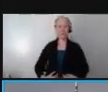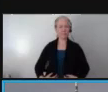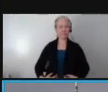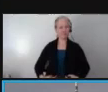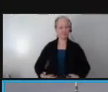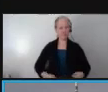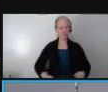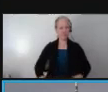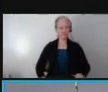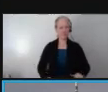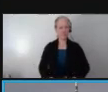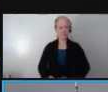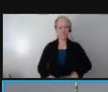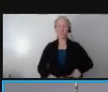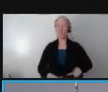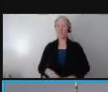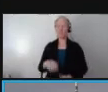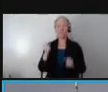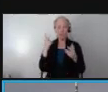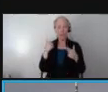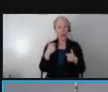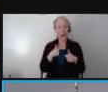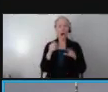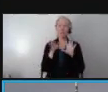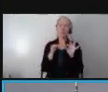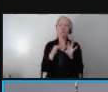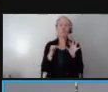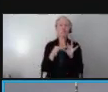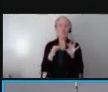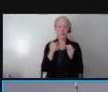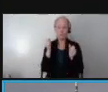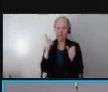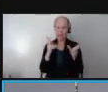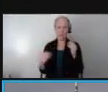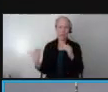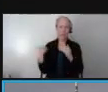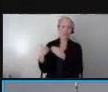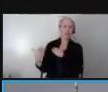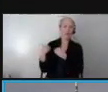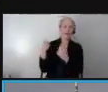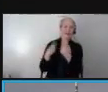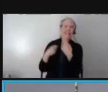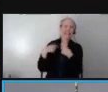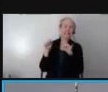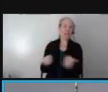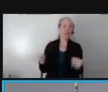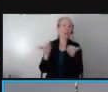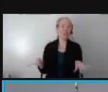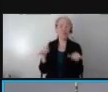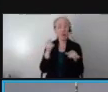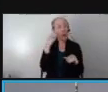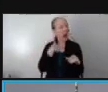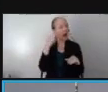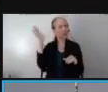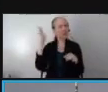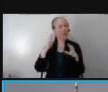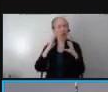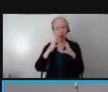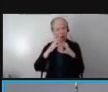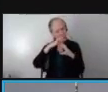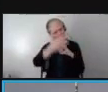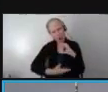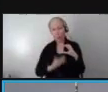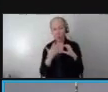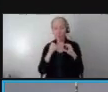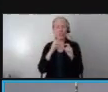I get asked frequently about during talks that I give really around the globe. So these are not new topics for me to